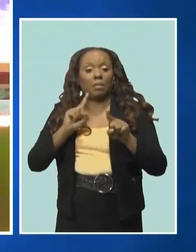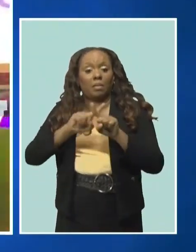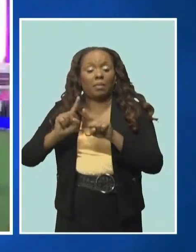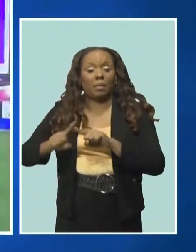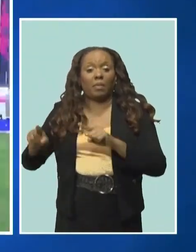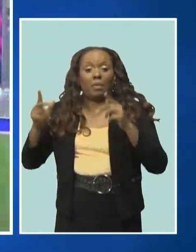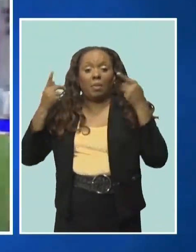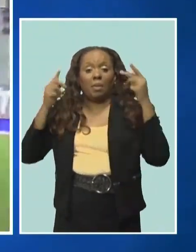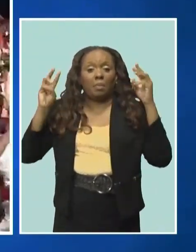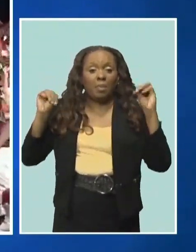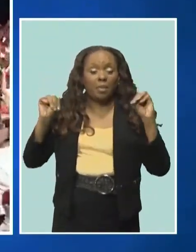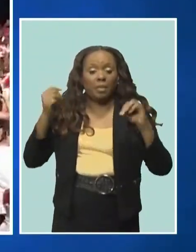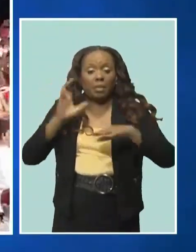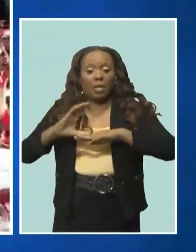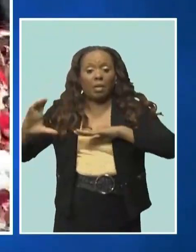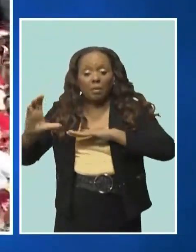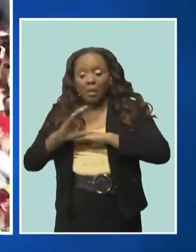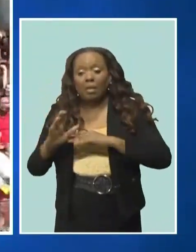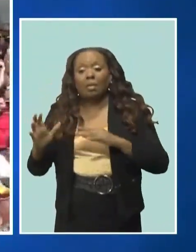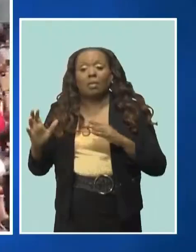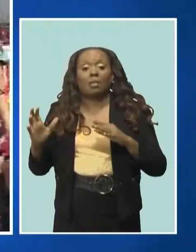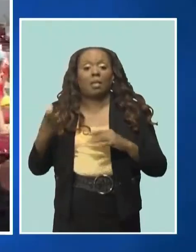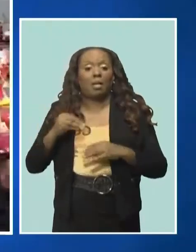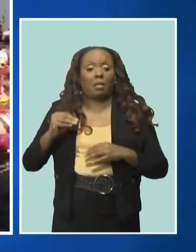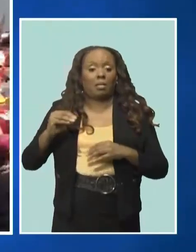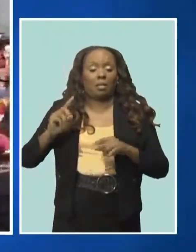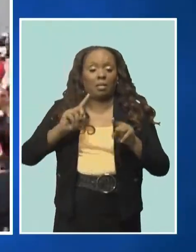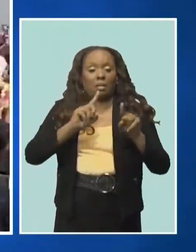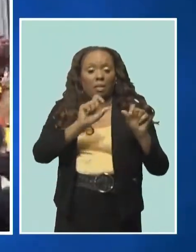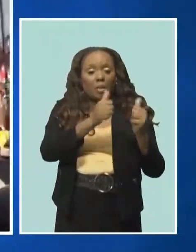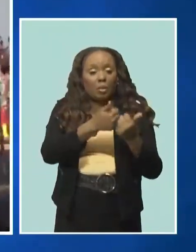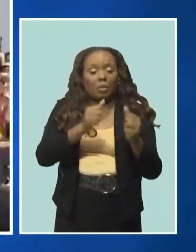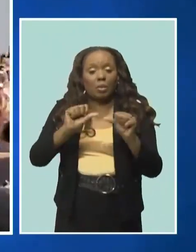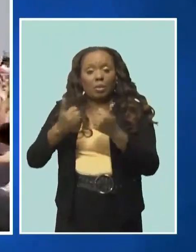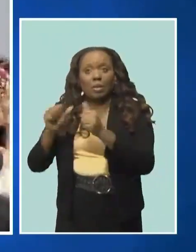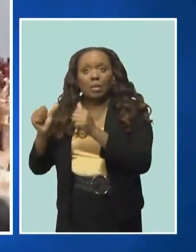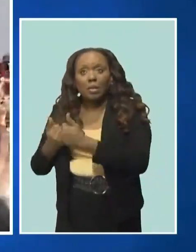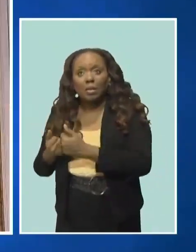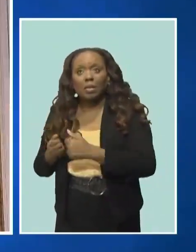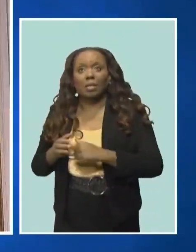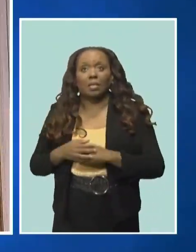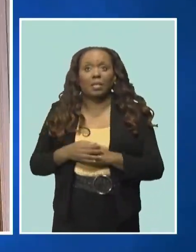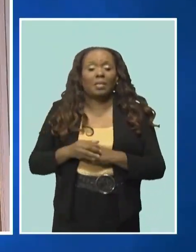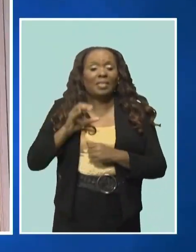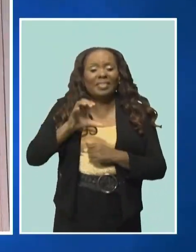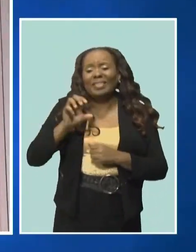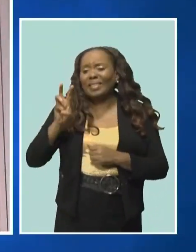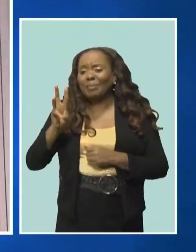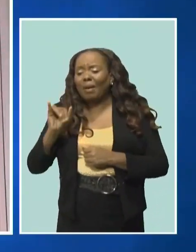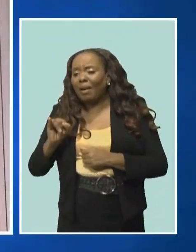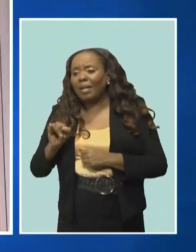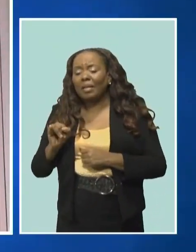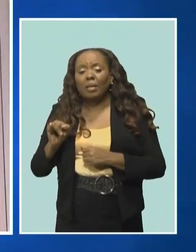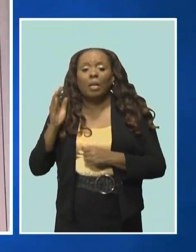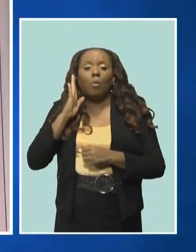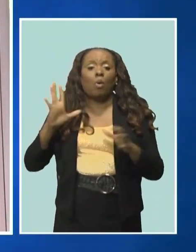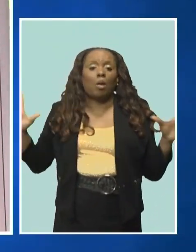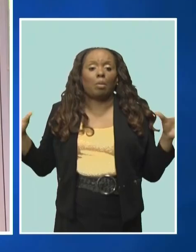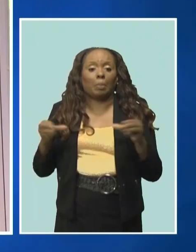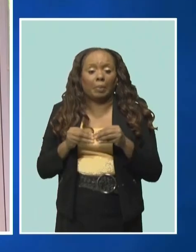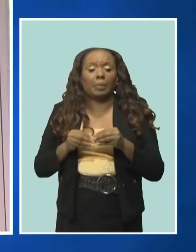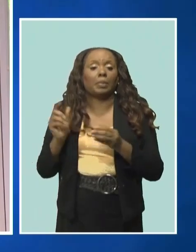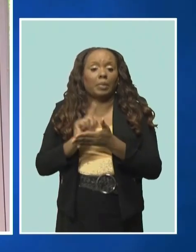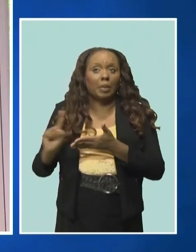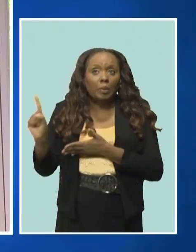Indies cricket boards, different associations, and CWI next week, that we can truly act